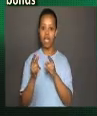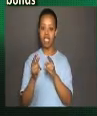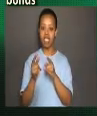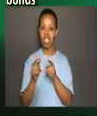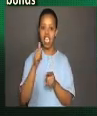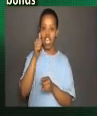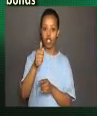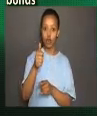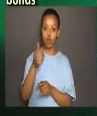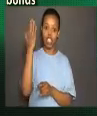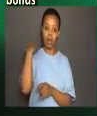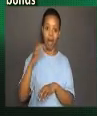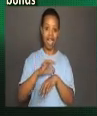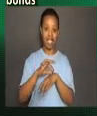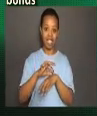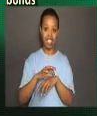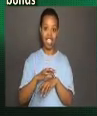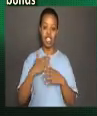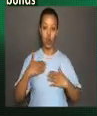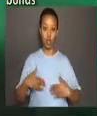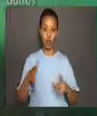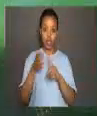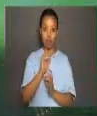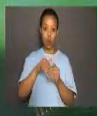your spine holds up your body.